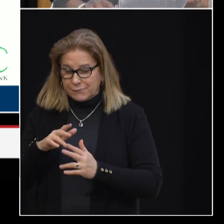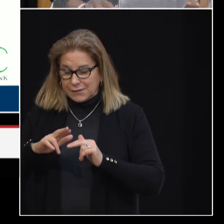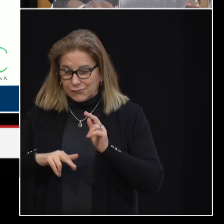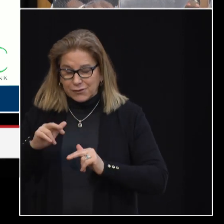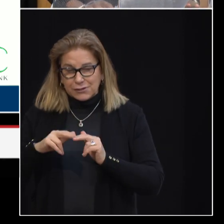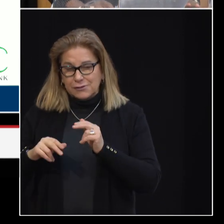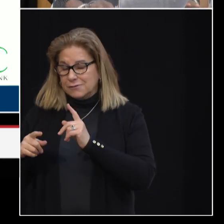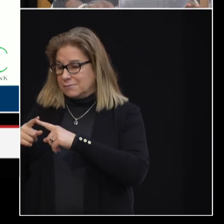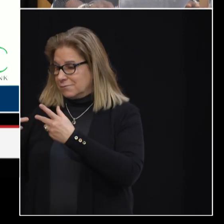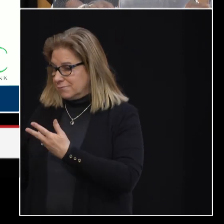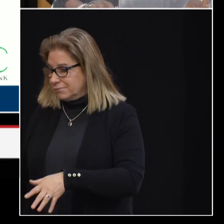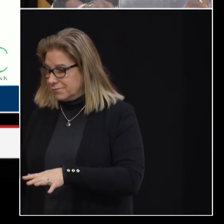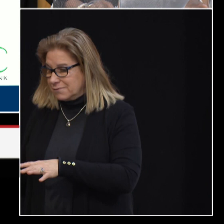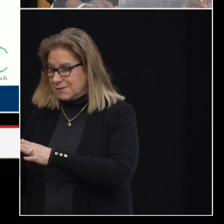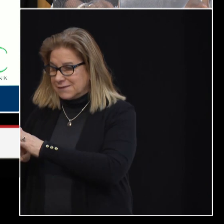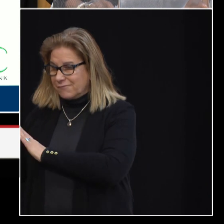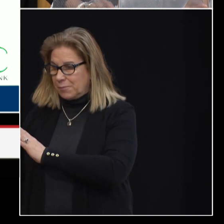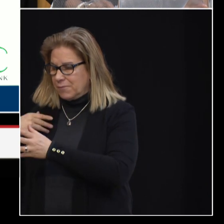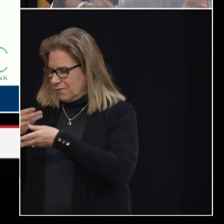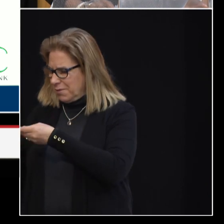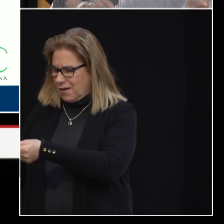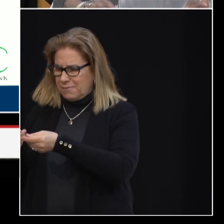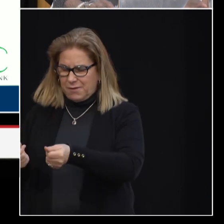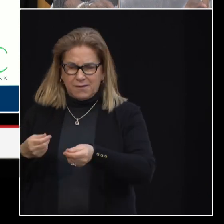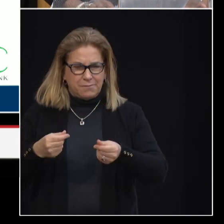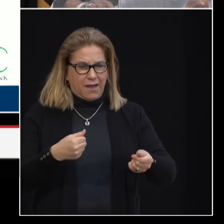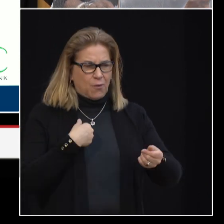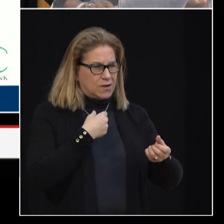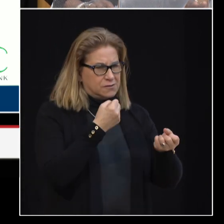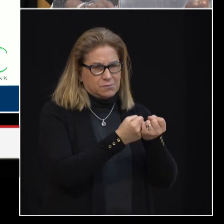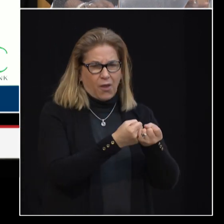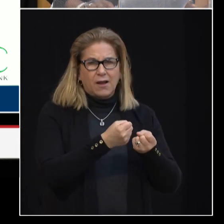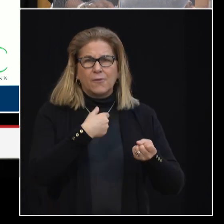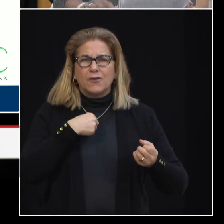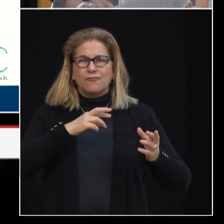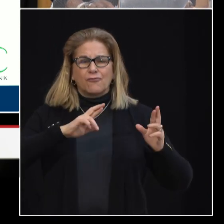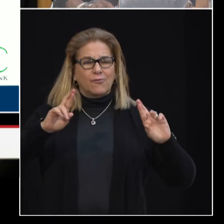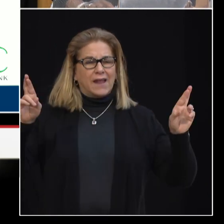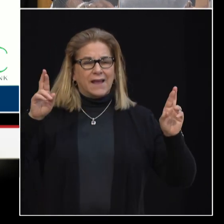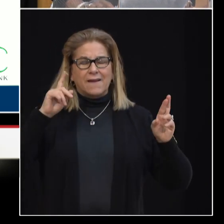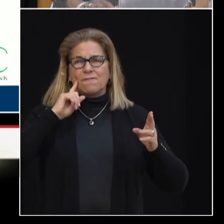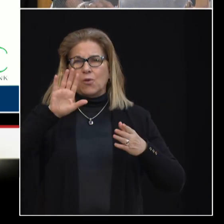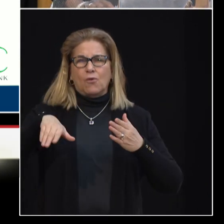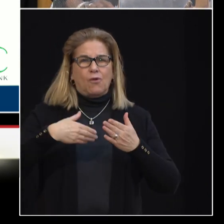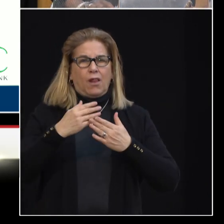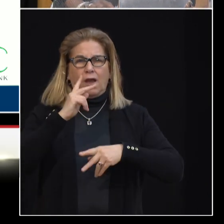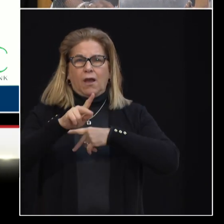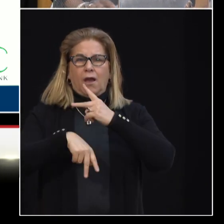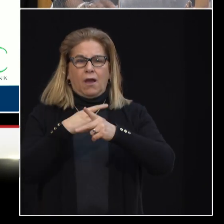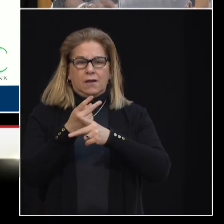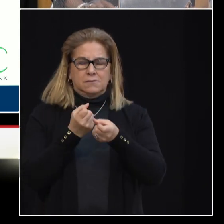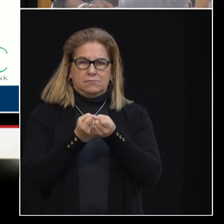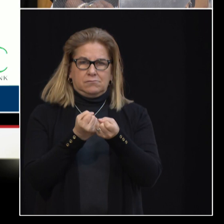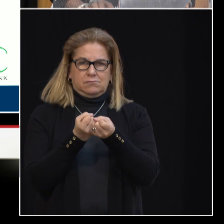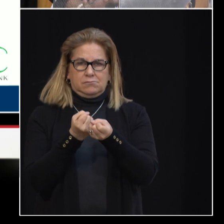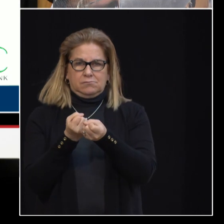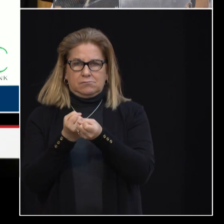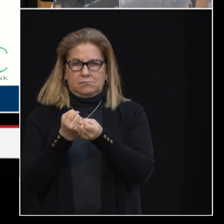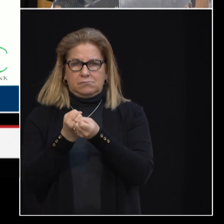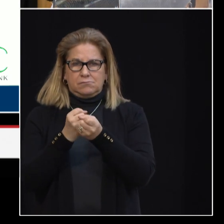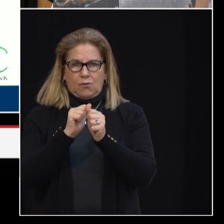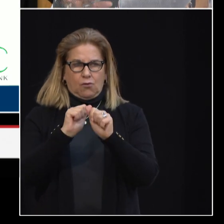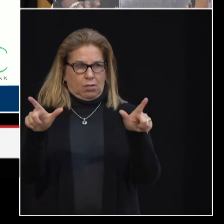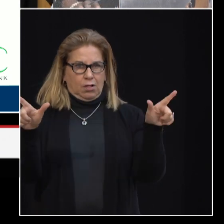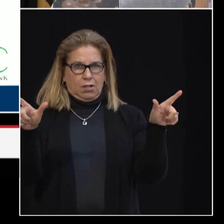full-scale financing, we are ready and able to help you through that process. We want to hear from you